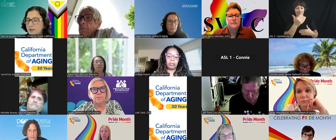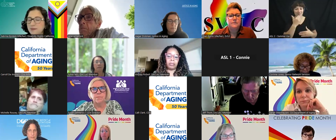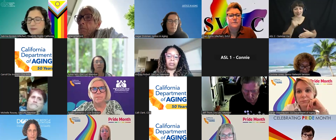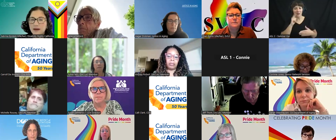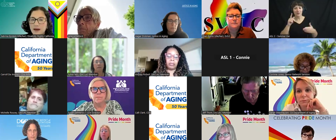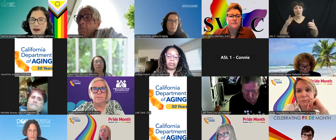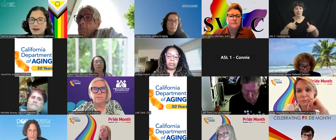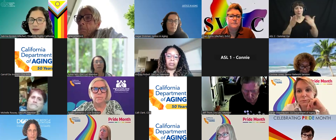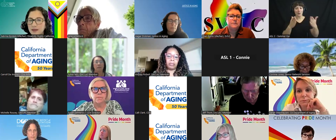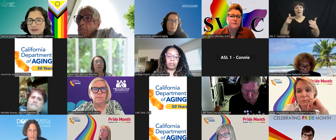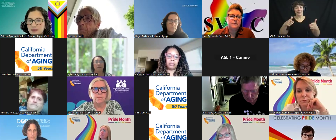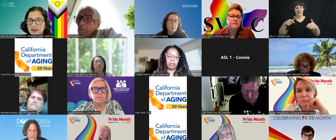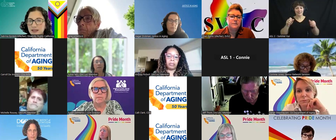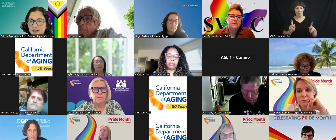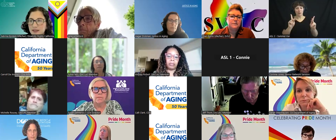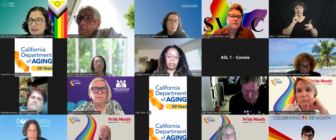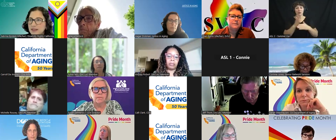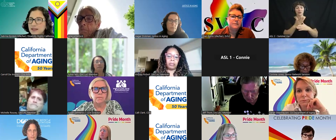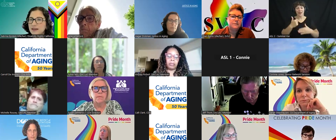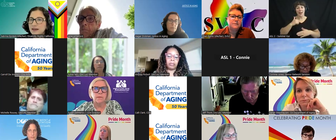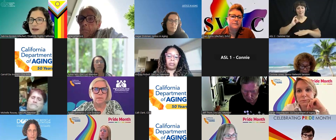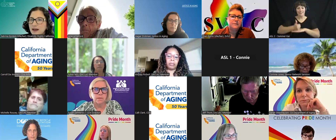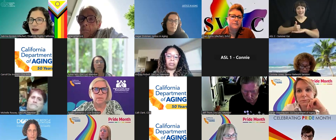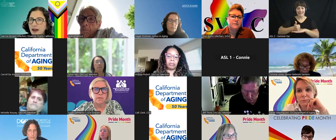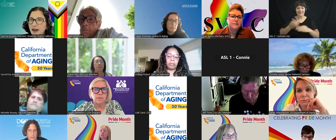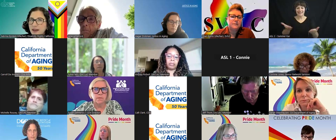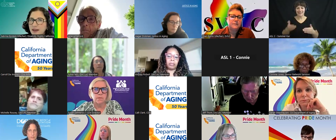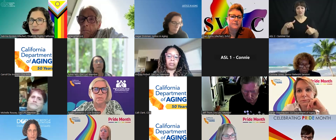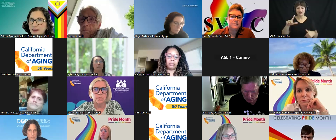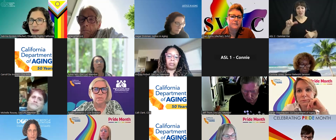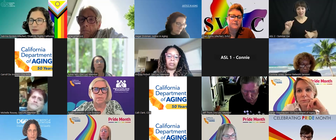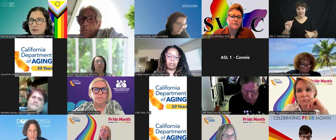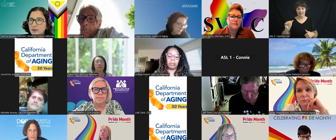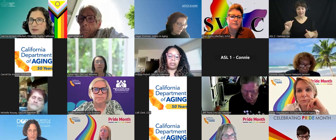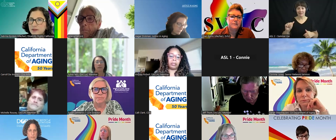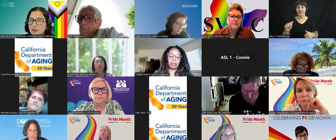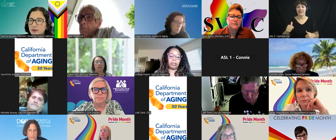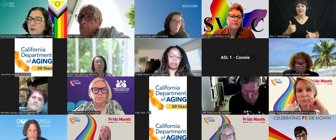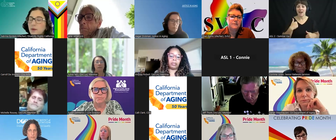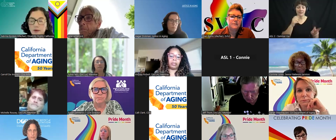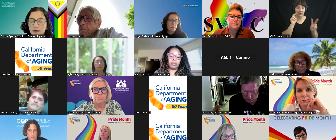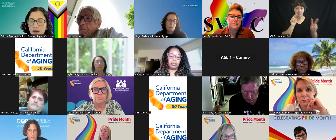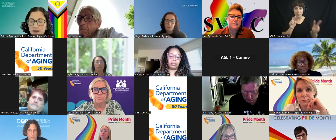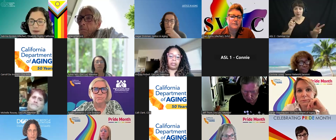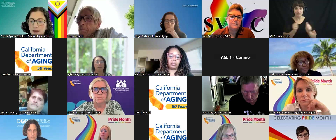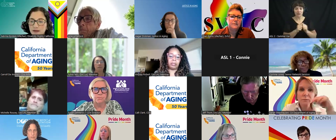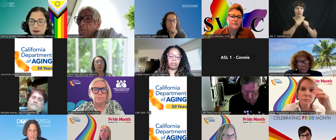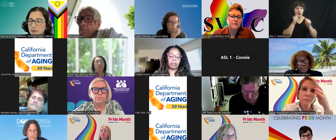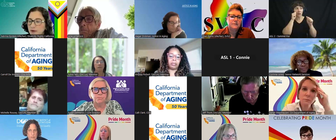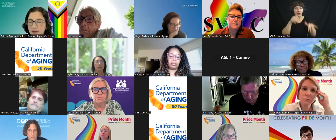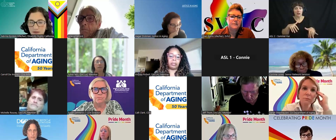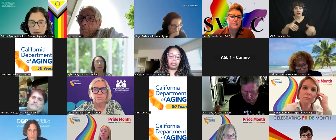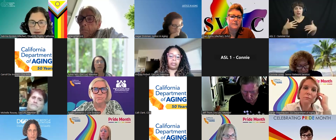platform. I'm based in Los Angeles, and I have been watching with horror as